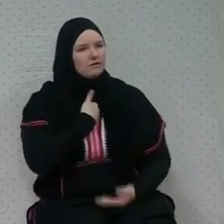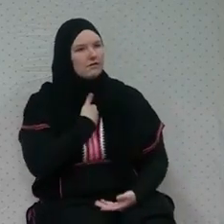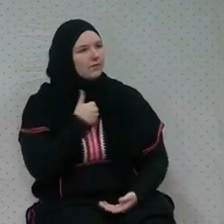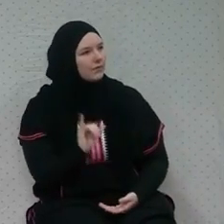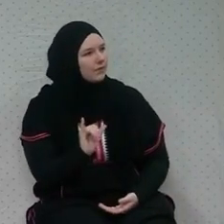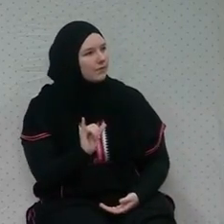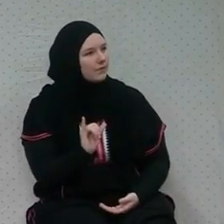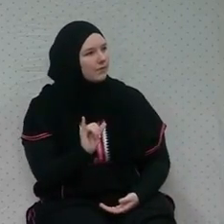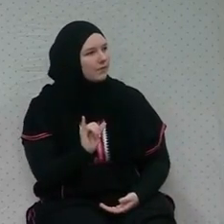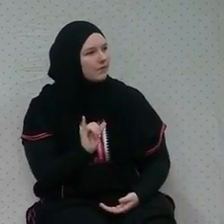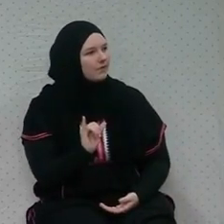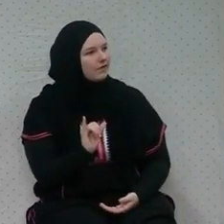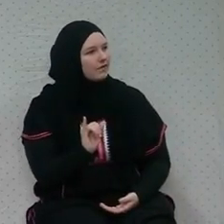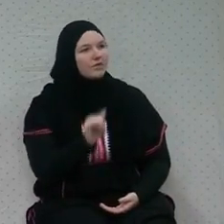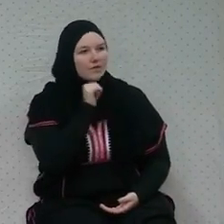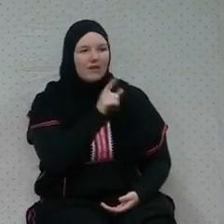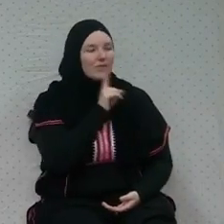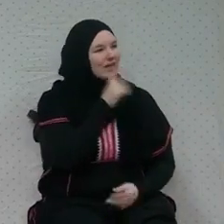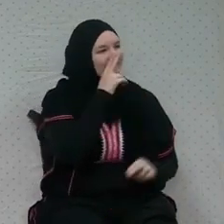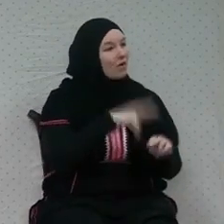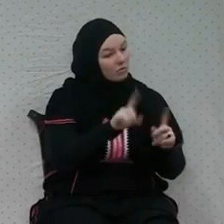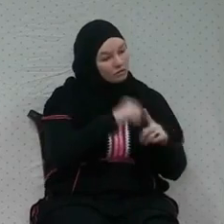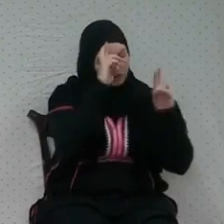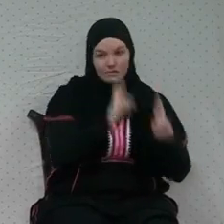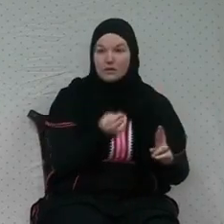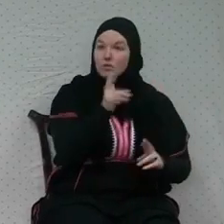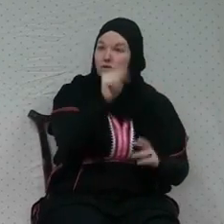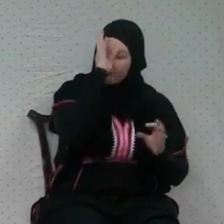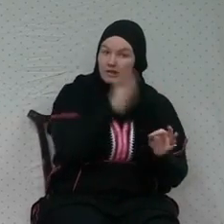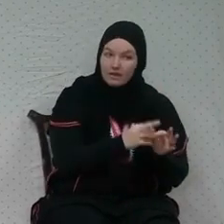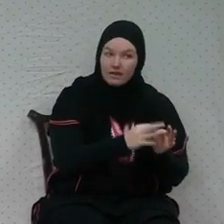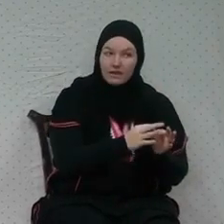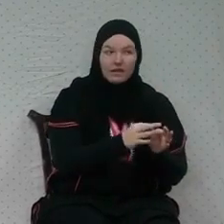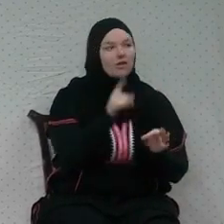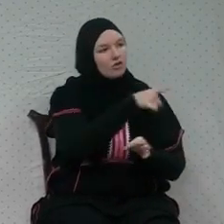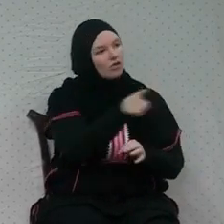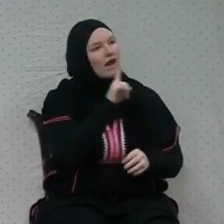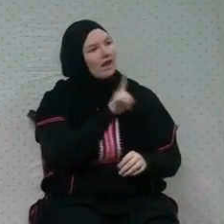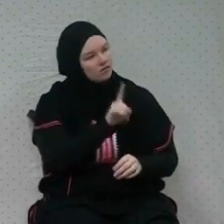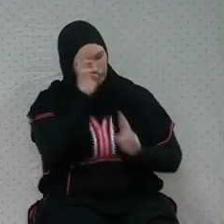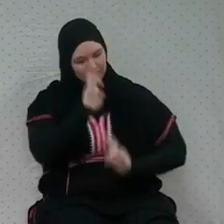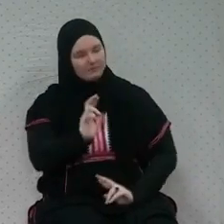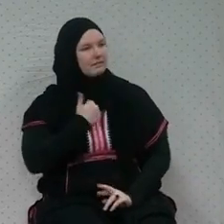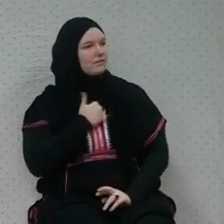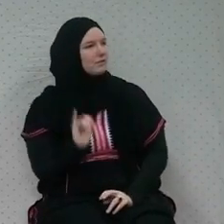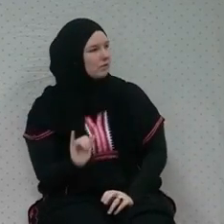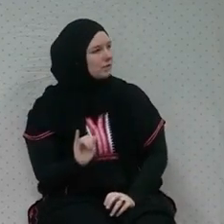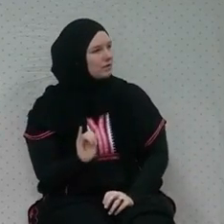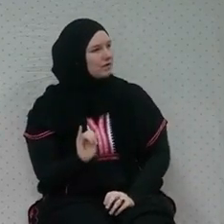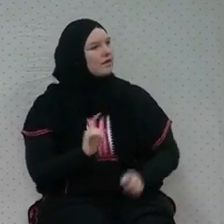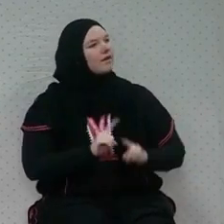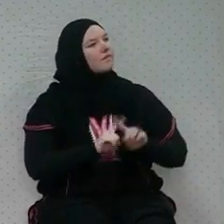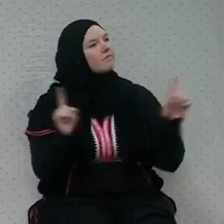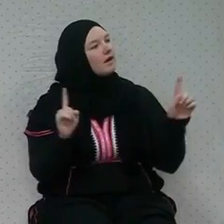the opposite is really true. When you respect your own faith, you are actually respecting yourself. But